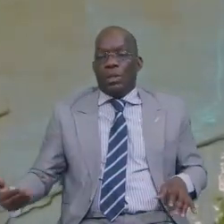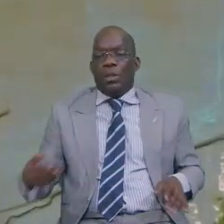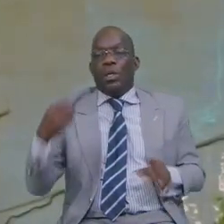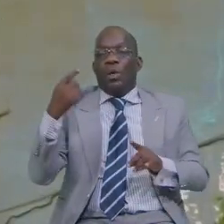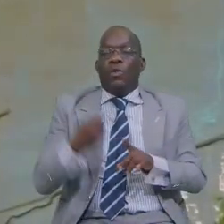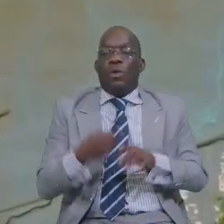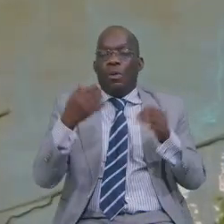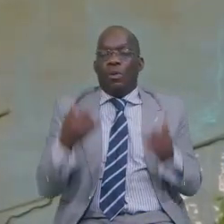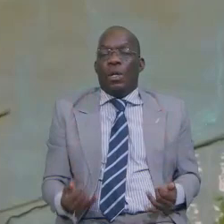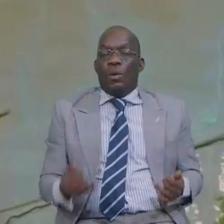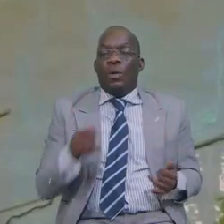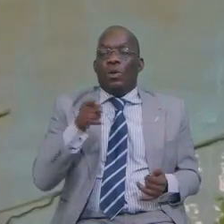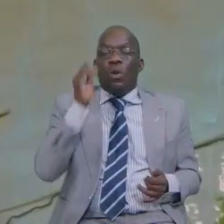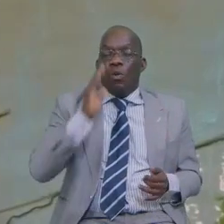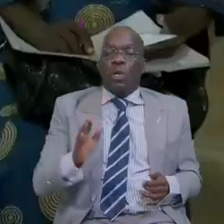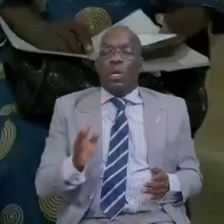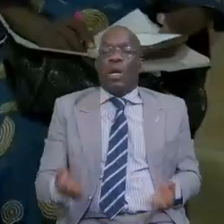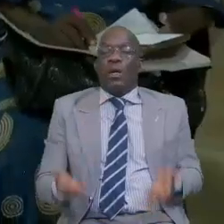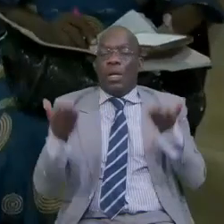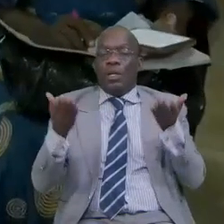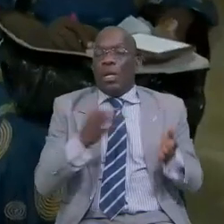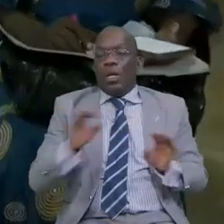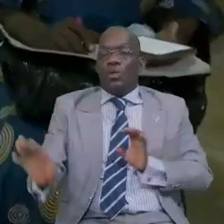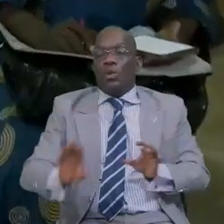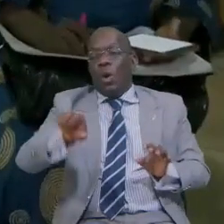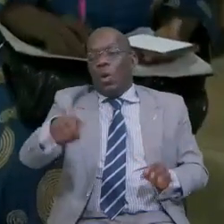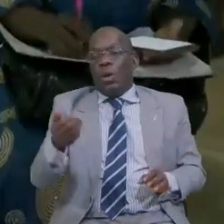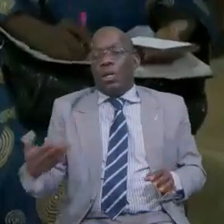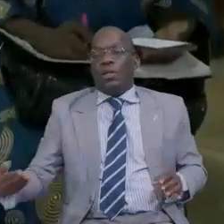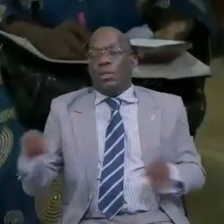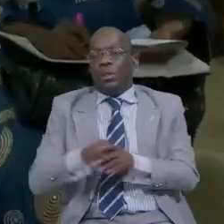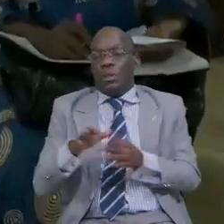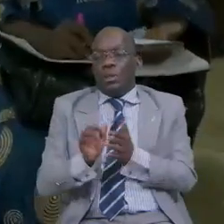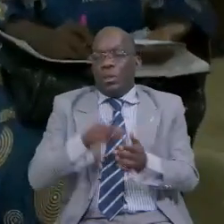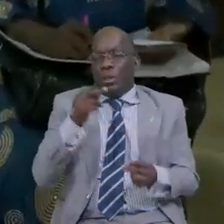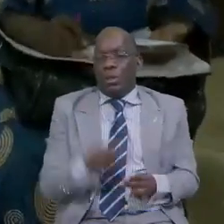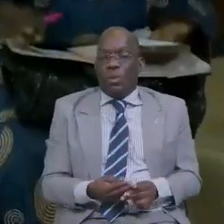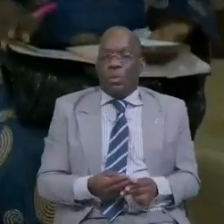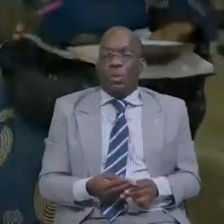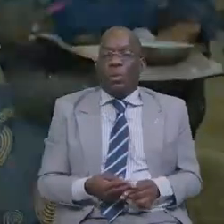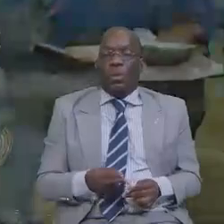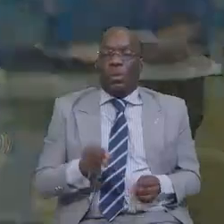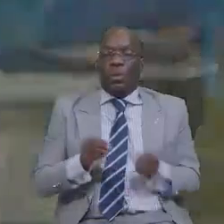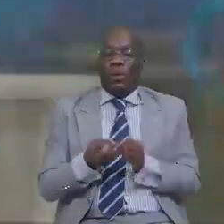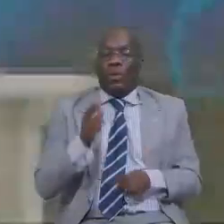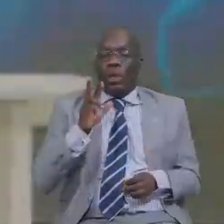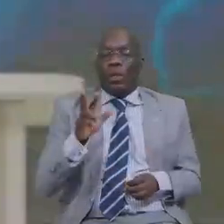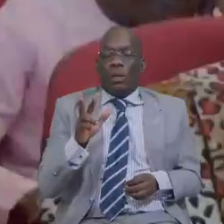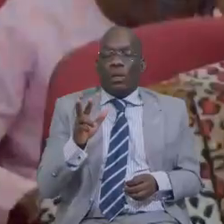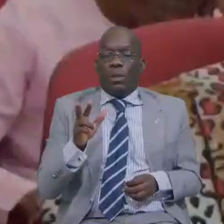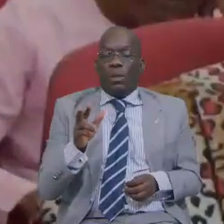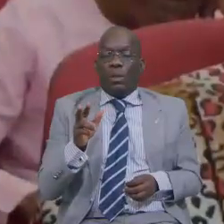you will arise and do the other things. We're looking at number three here. Number three, we're looking